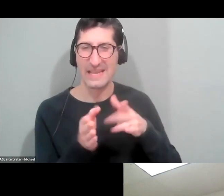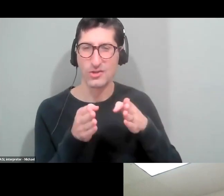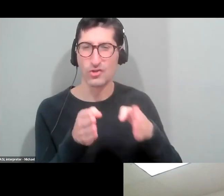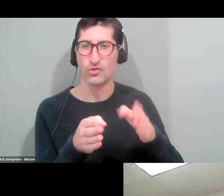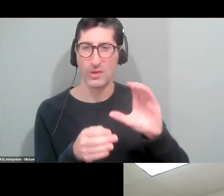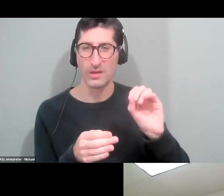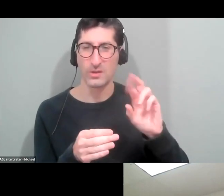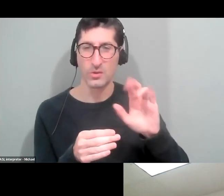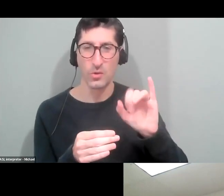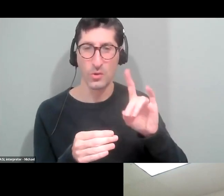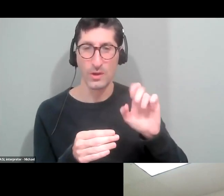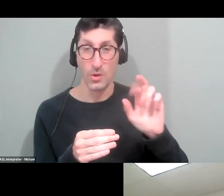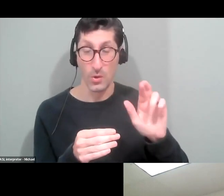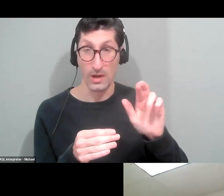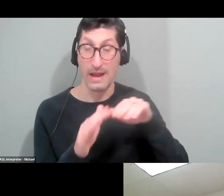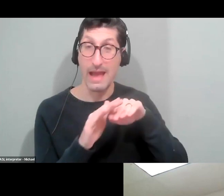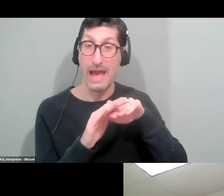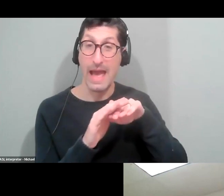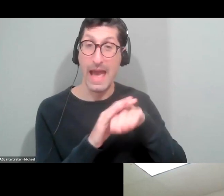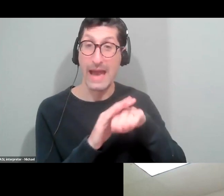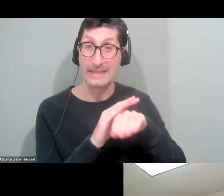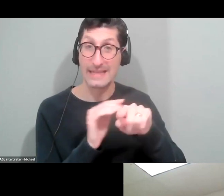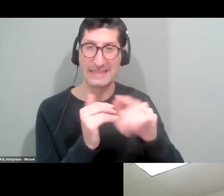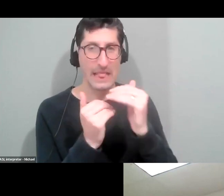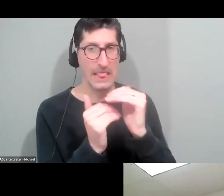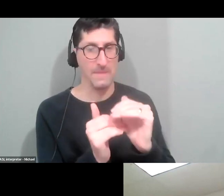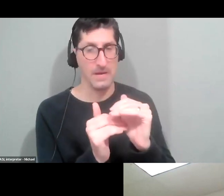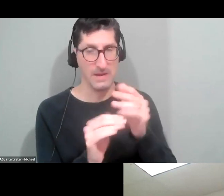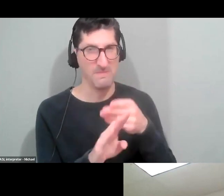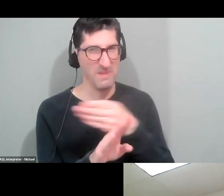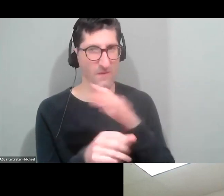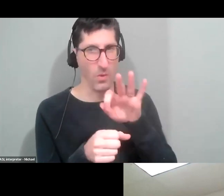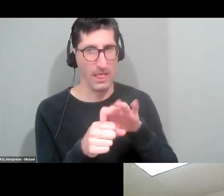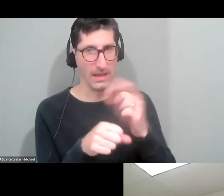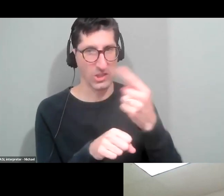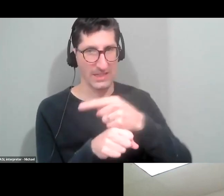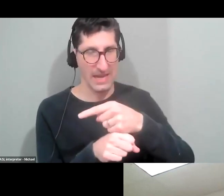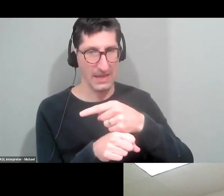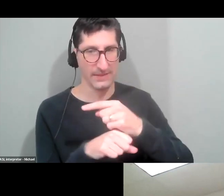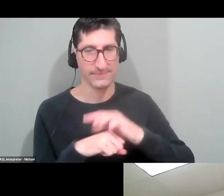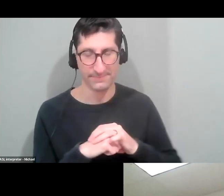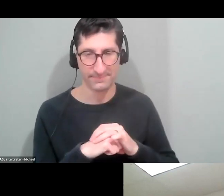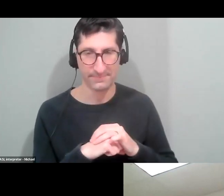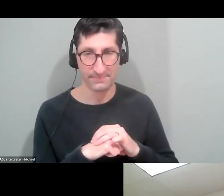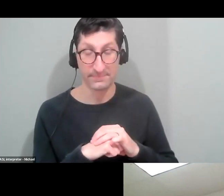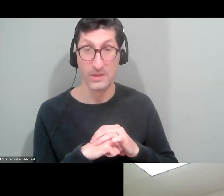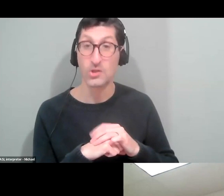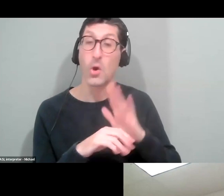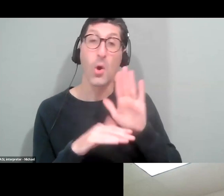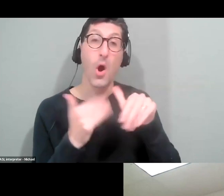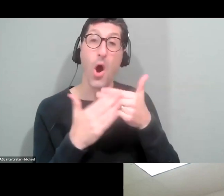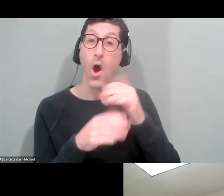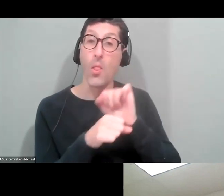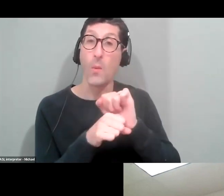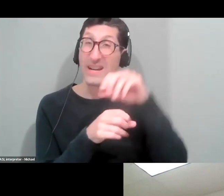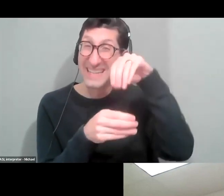access is severely limited when it's not election day. So all of that interior work I wasn't